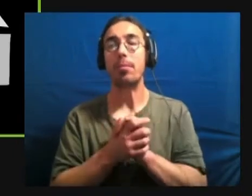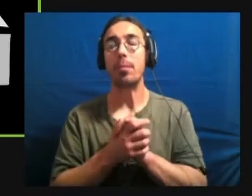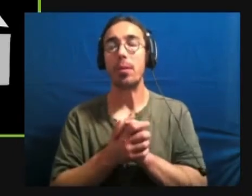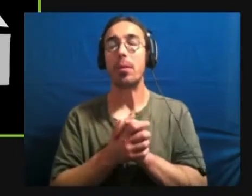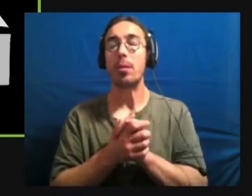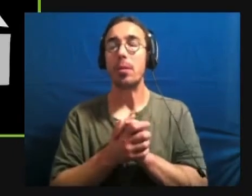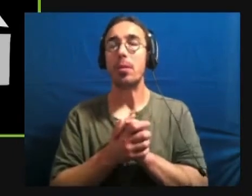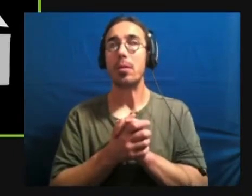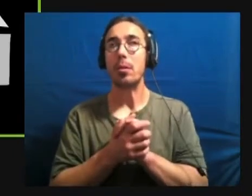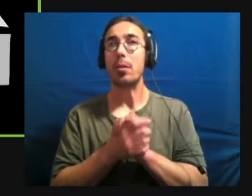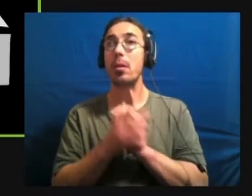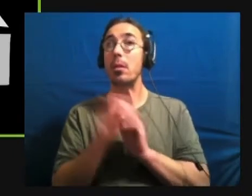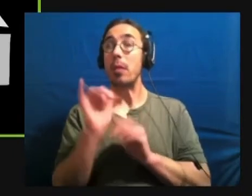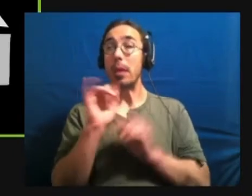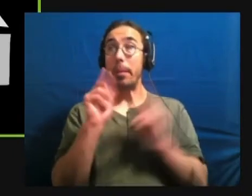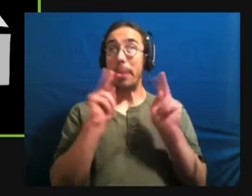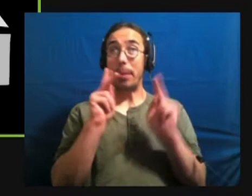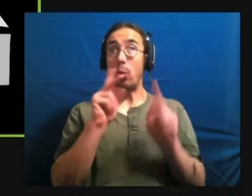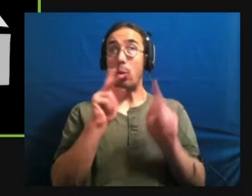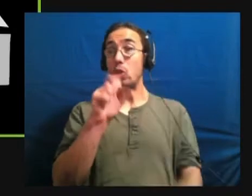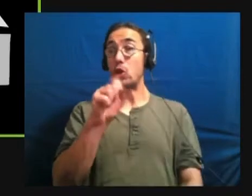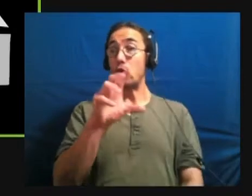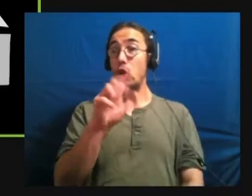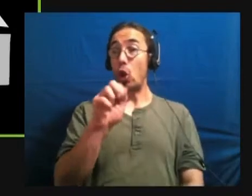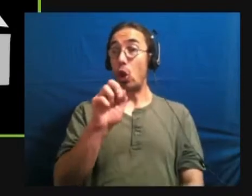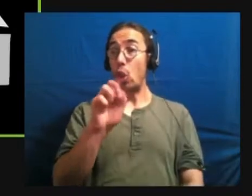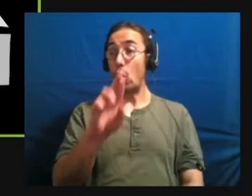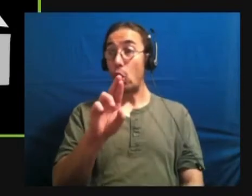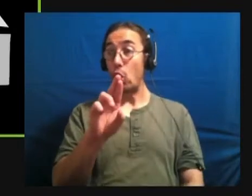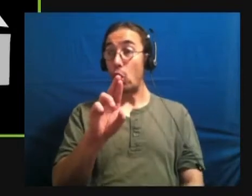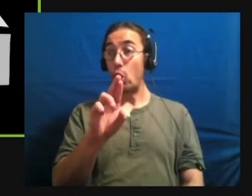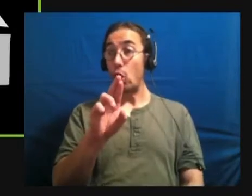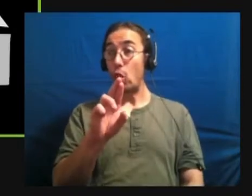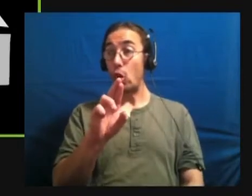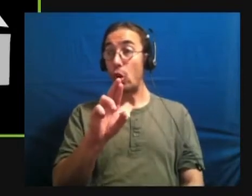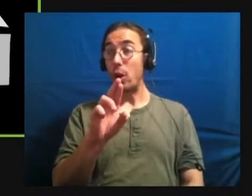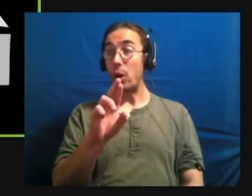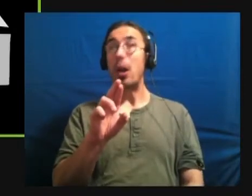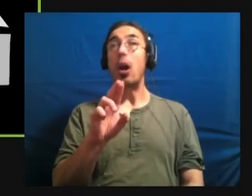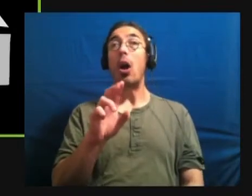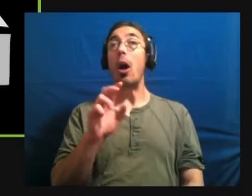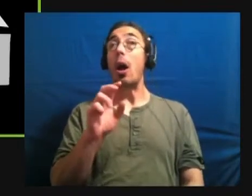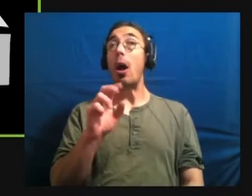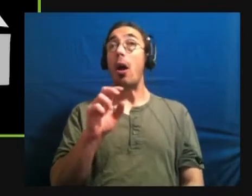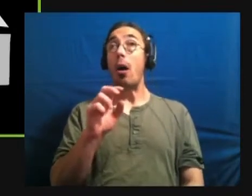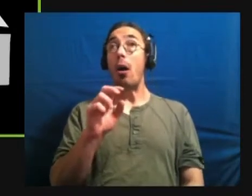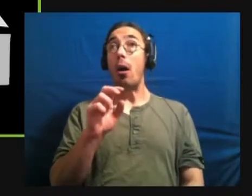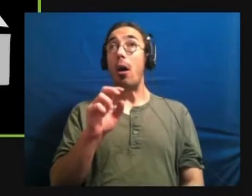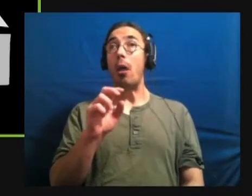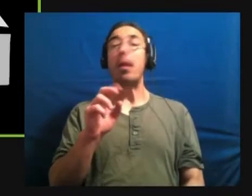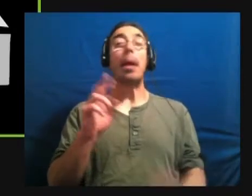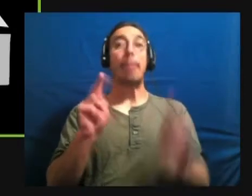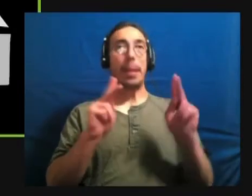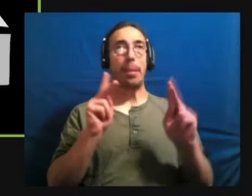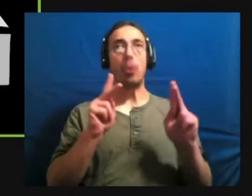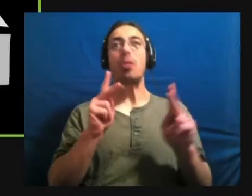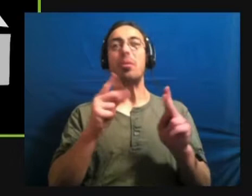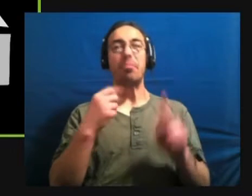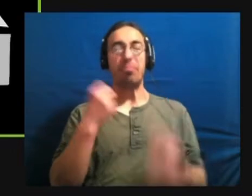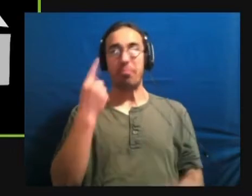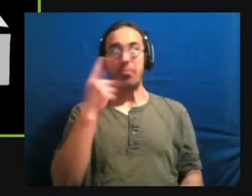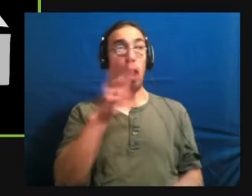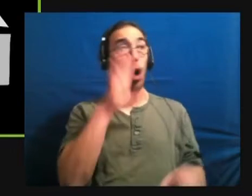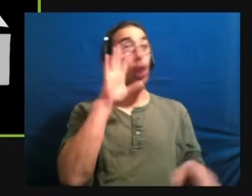scholarly consensus agrees by their social intersections. And so an autistic person